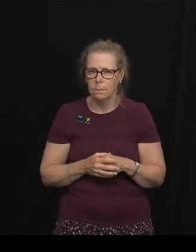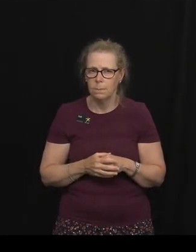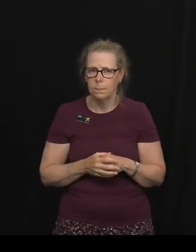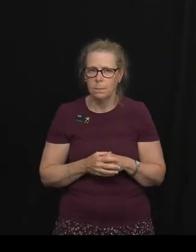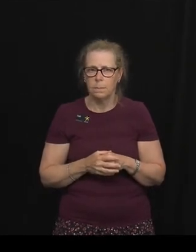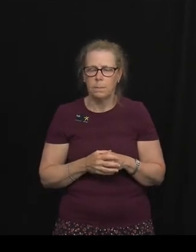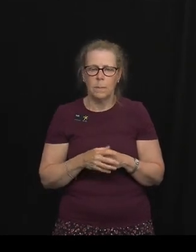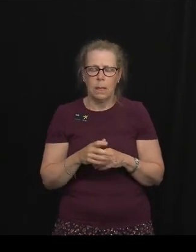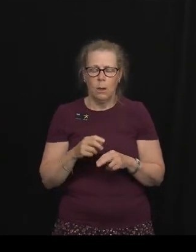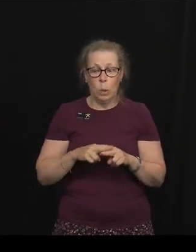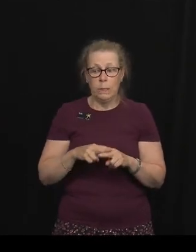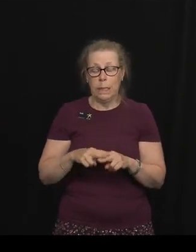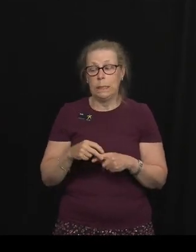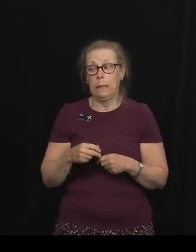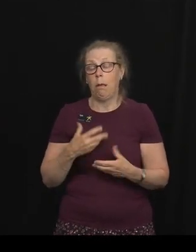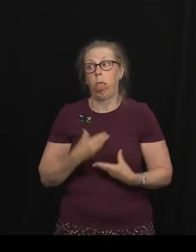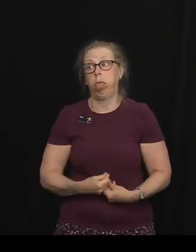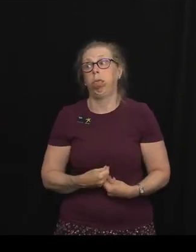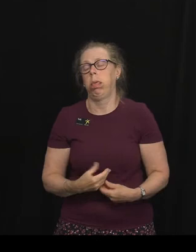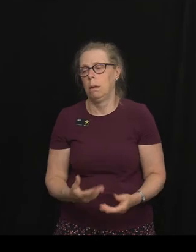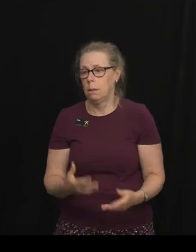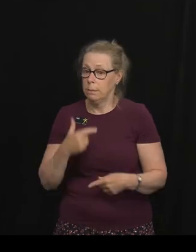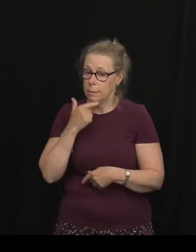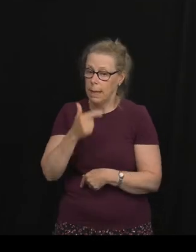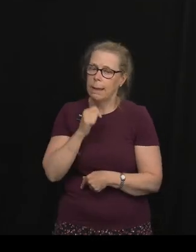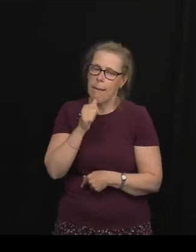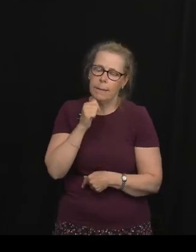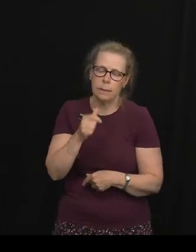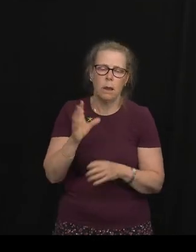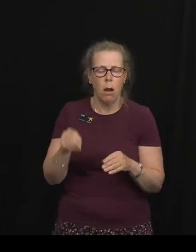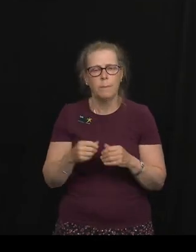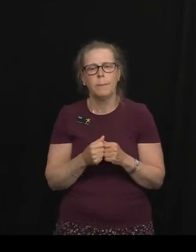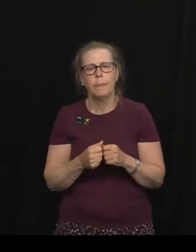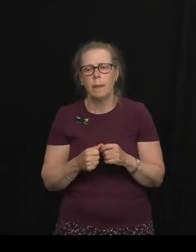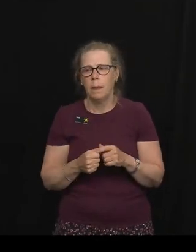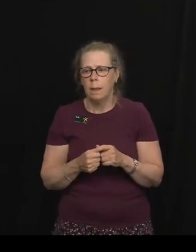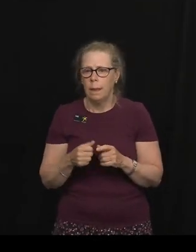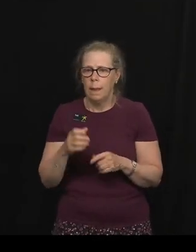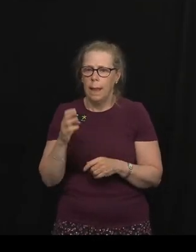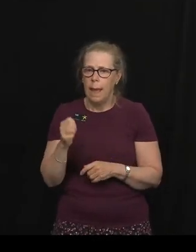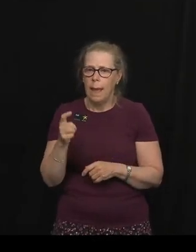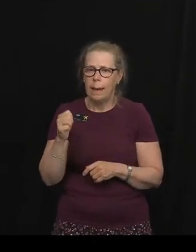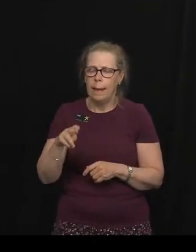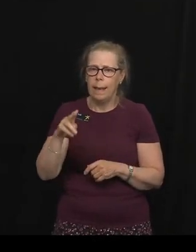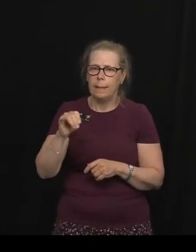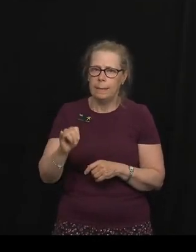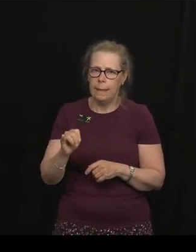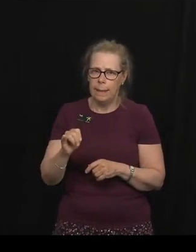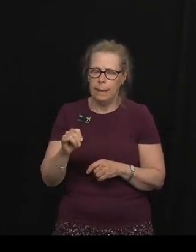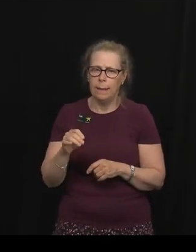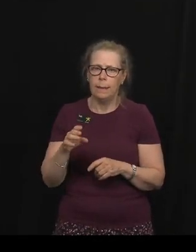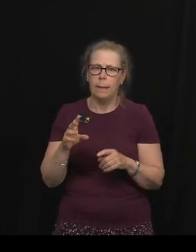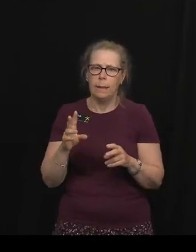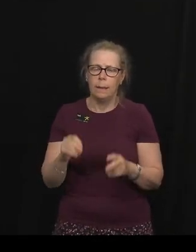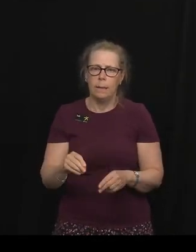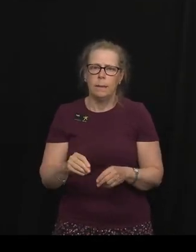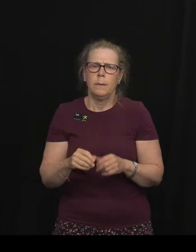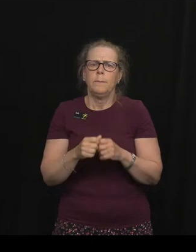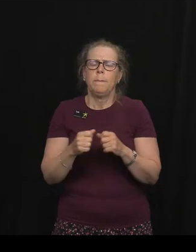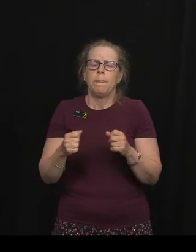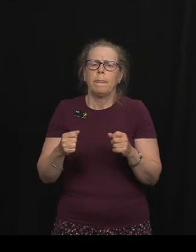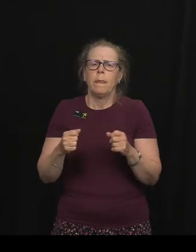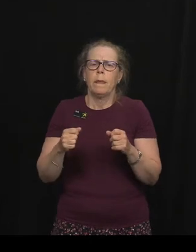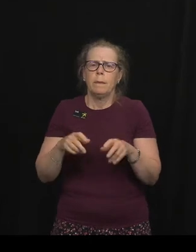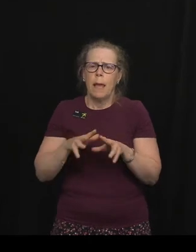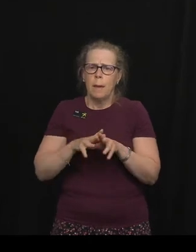depressing. Thank you, Anders. Eleni, addressing a pandemic presupposes the capacity